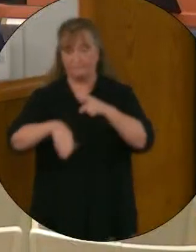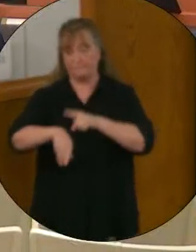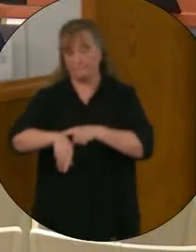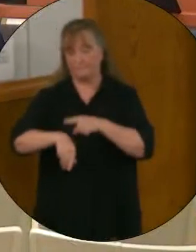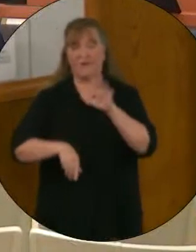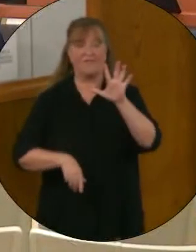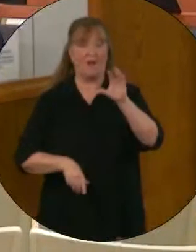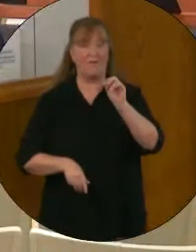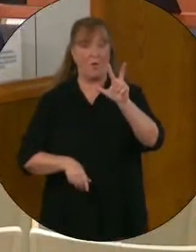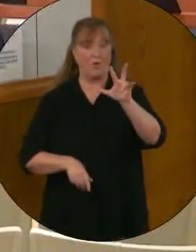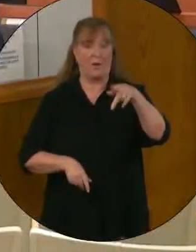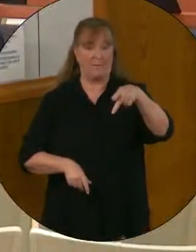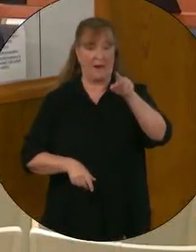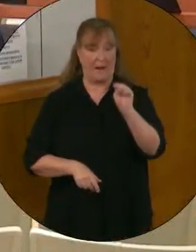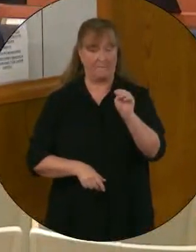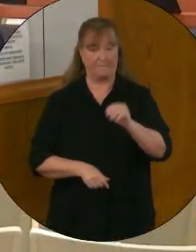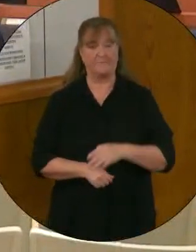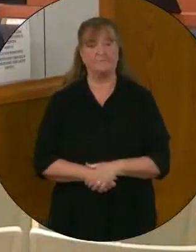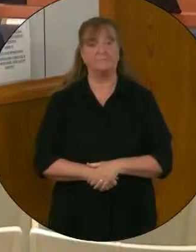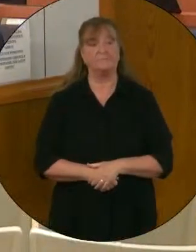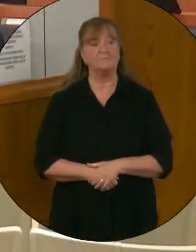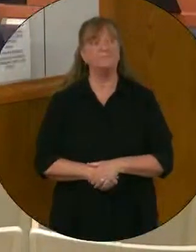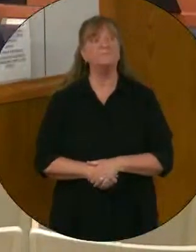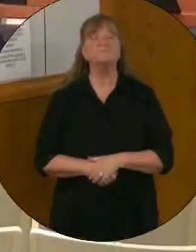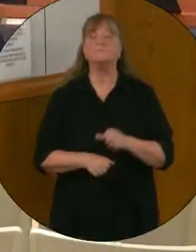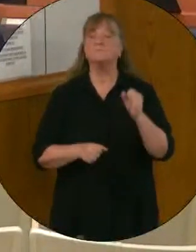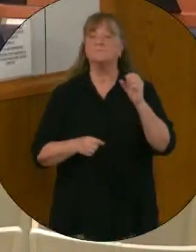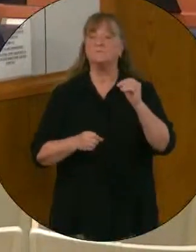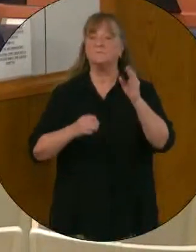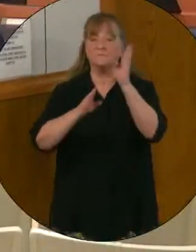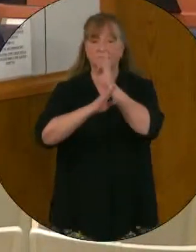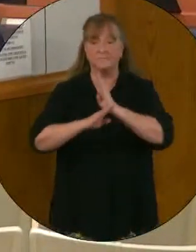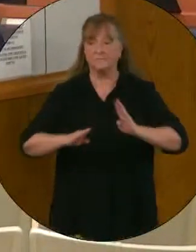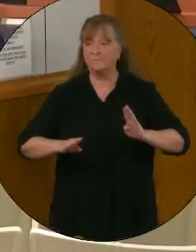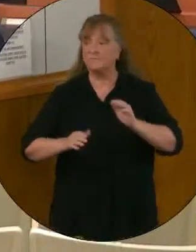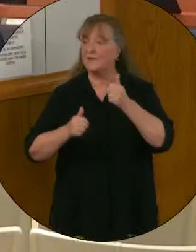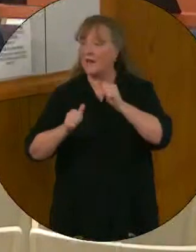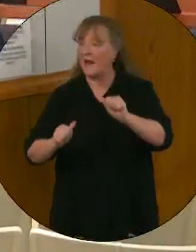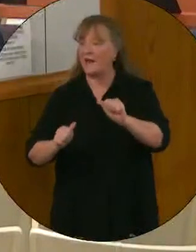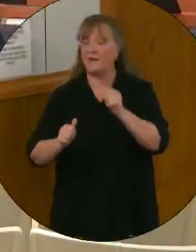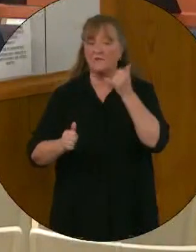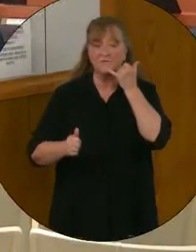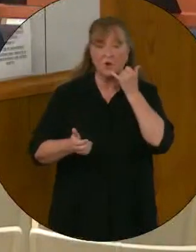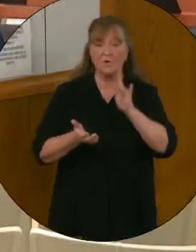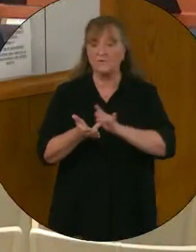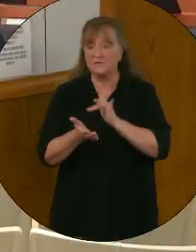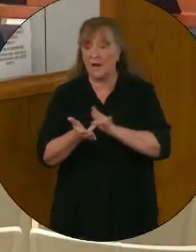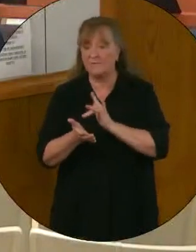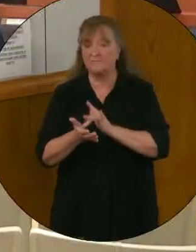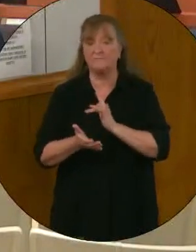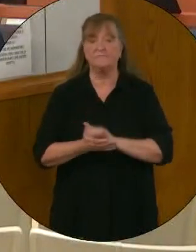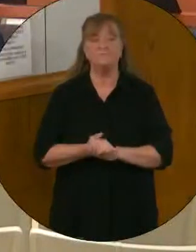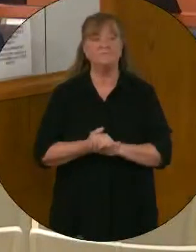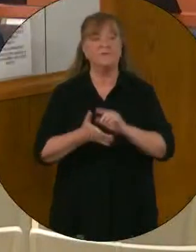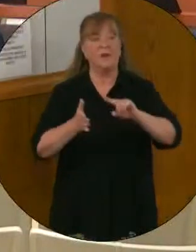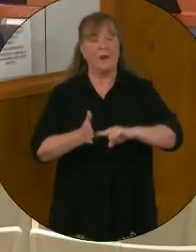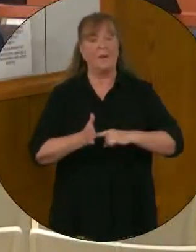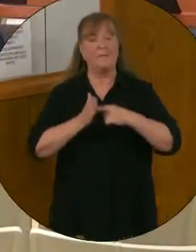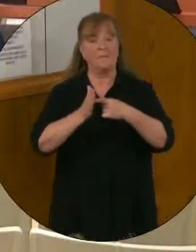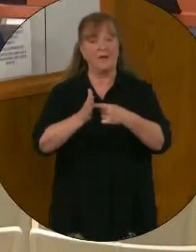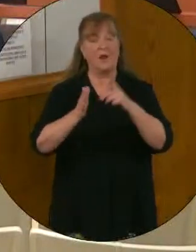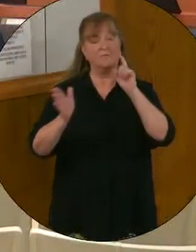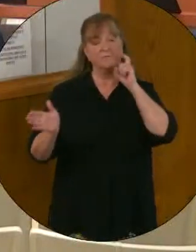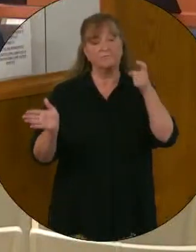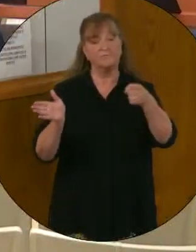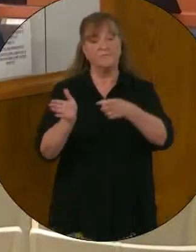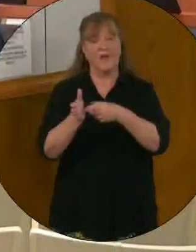5:03 p.m. I'd like to remind everybody to please silence your electronic devices. And we'd like to begin by